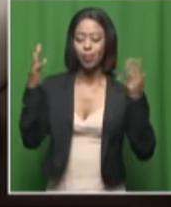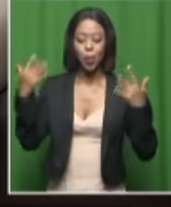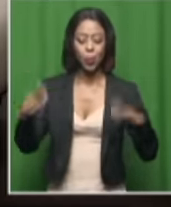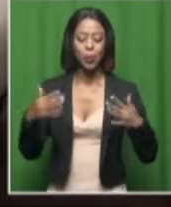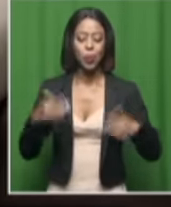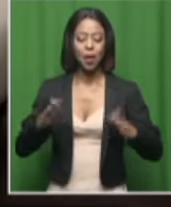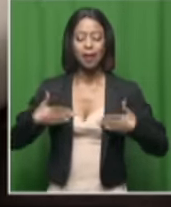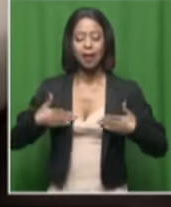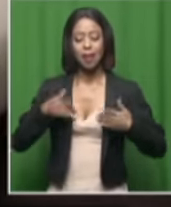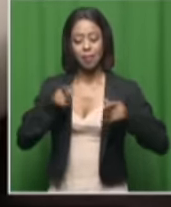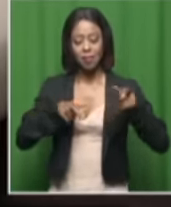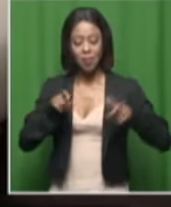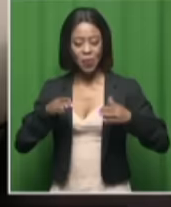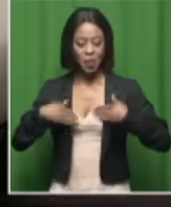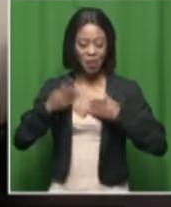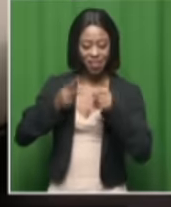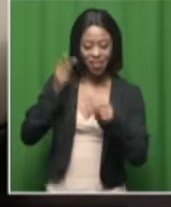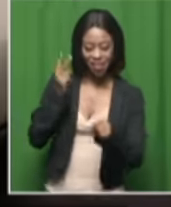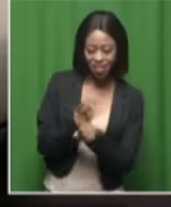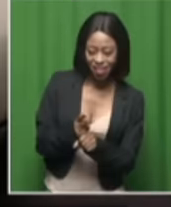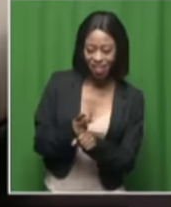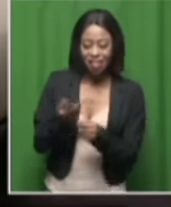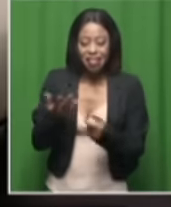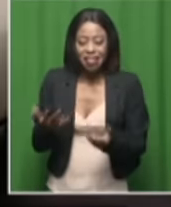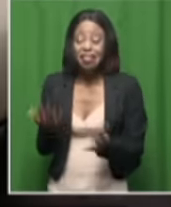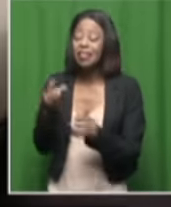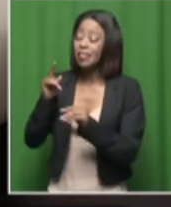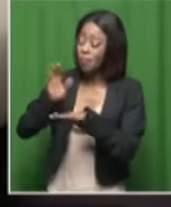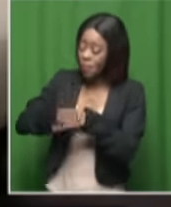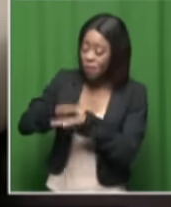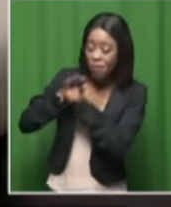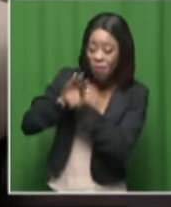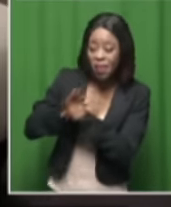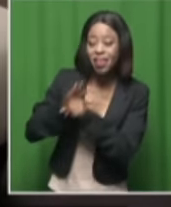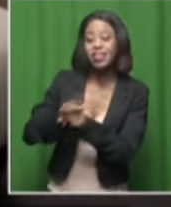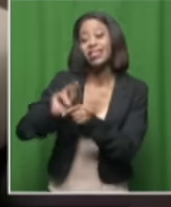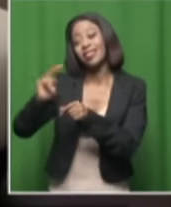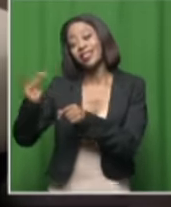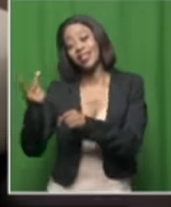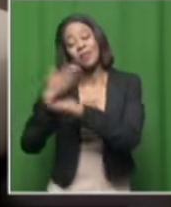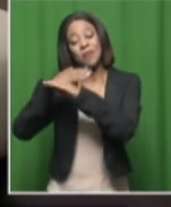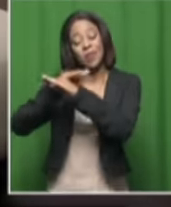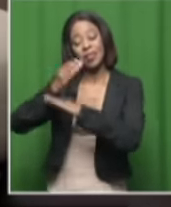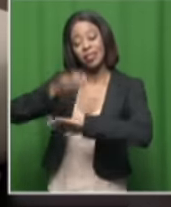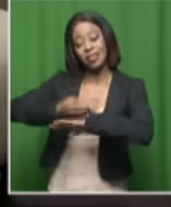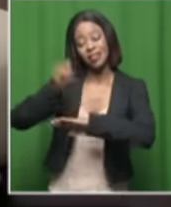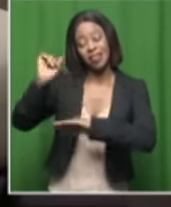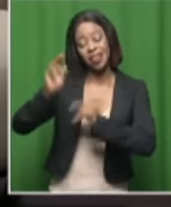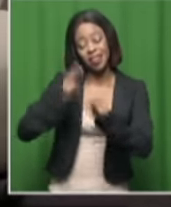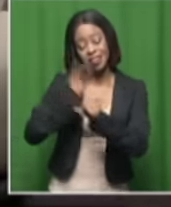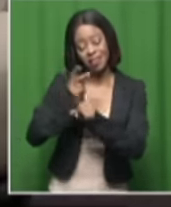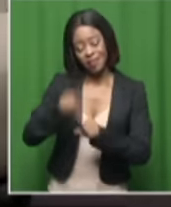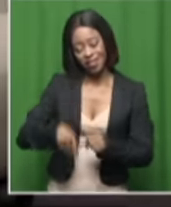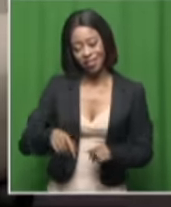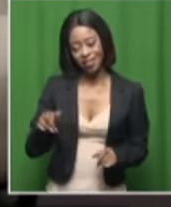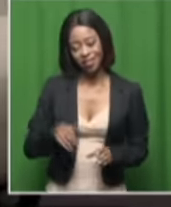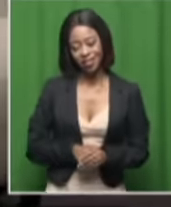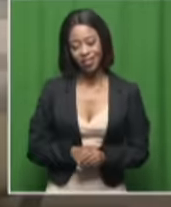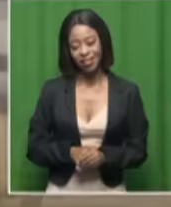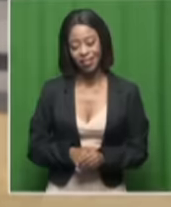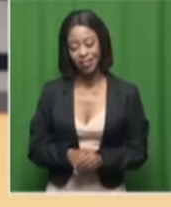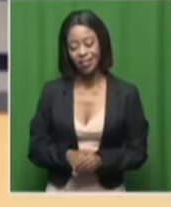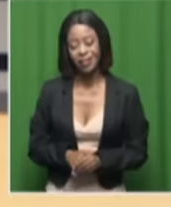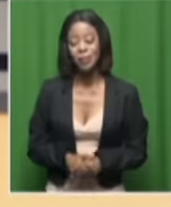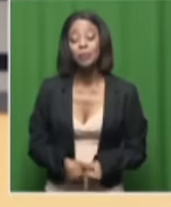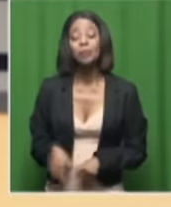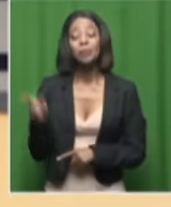happy people are happy again. Pals under pressure. You've got one more title to defend so far this season. Thank you. Thank you so much. That